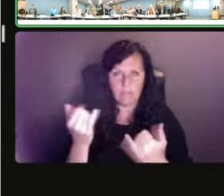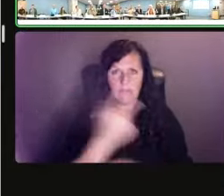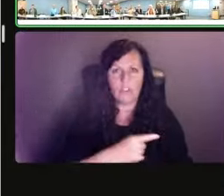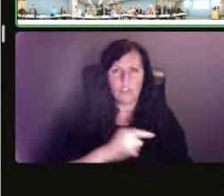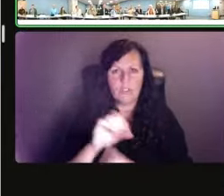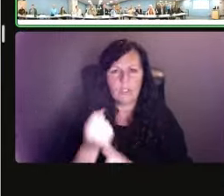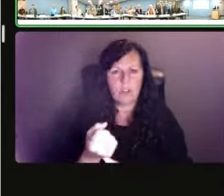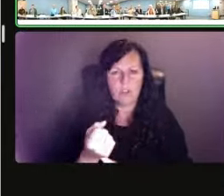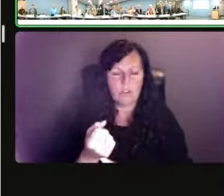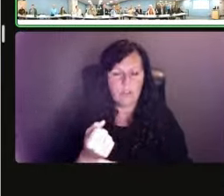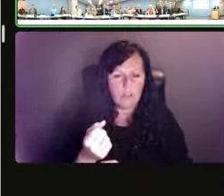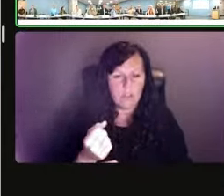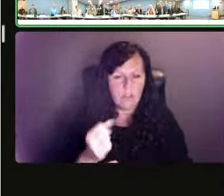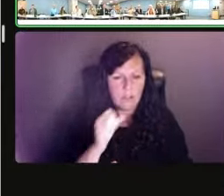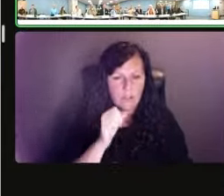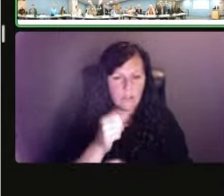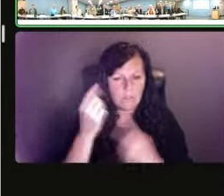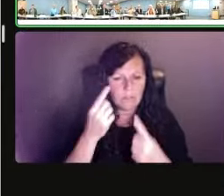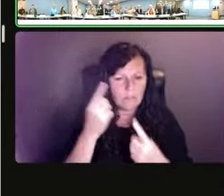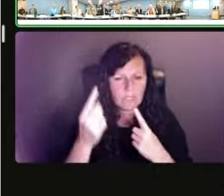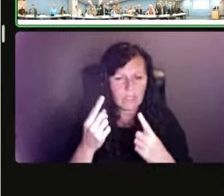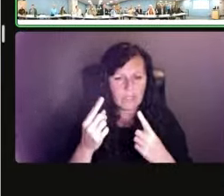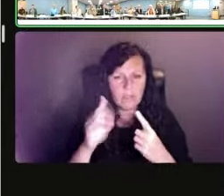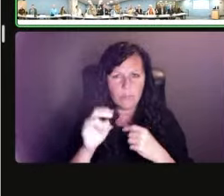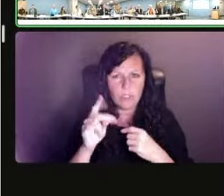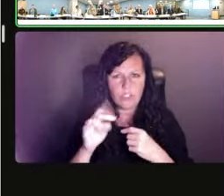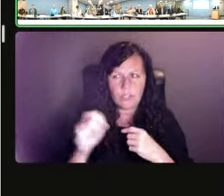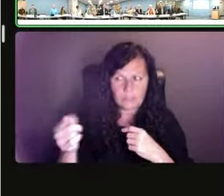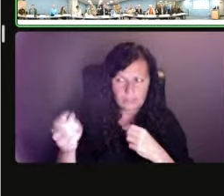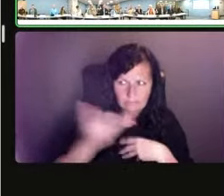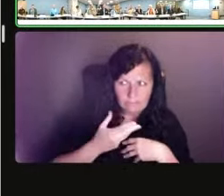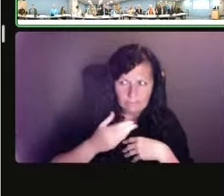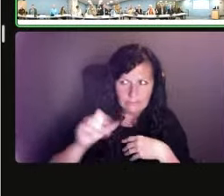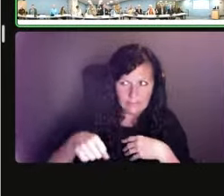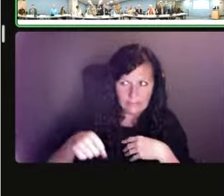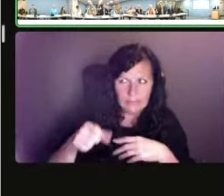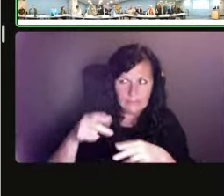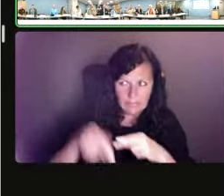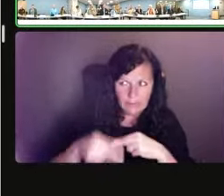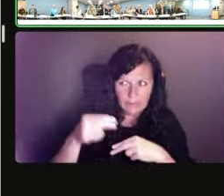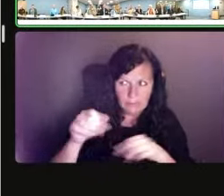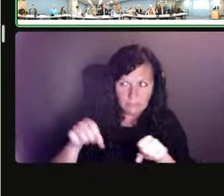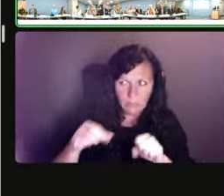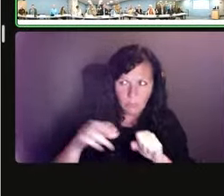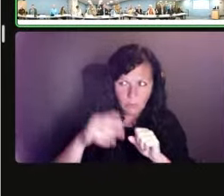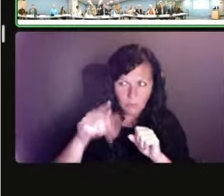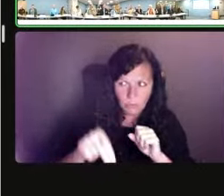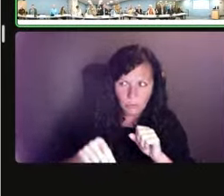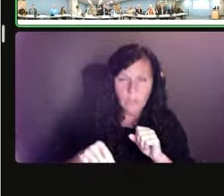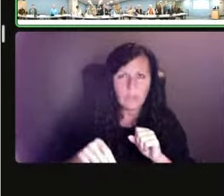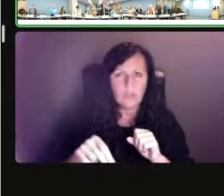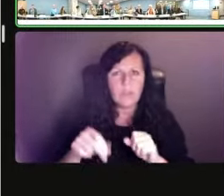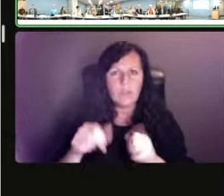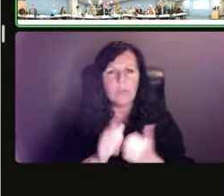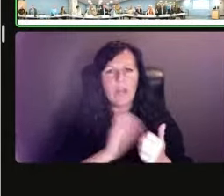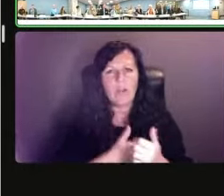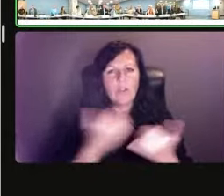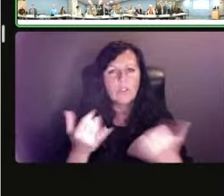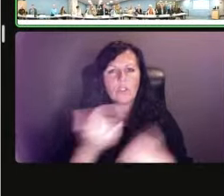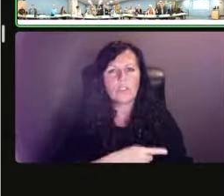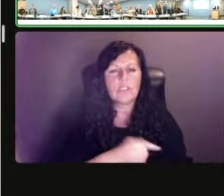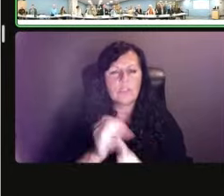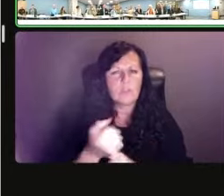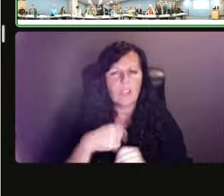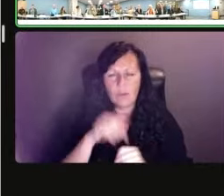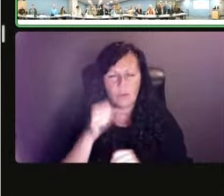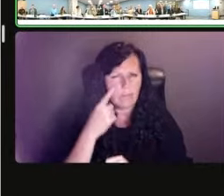at Bridget just to kind of give me a thumbs up or down, but we're not, under our current scenario of reductions, I don't think that's necessarily at risk,